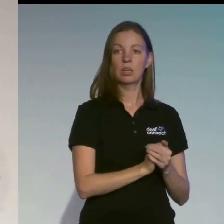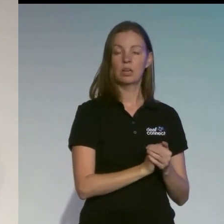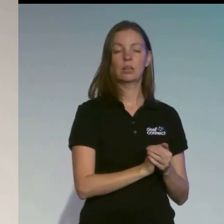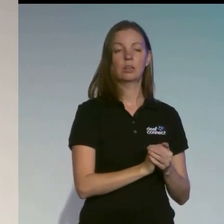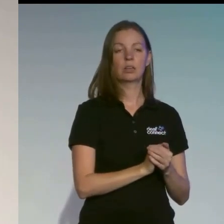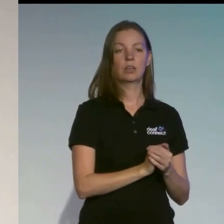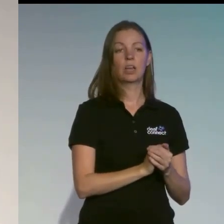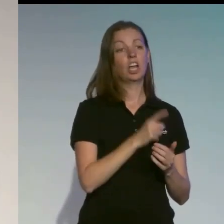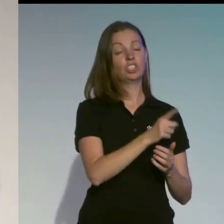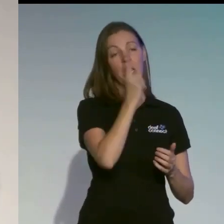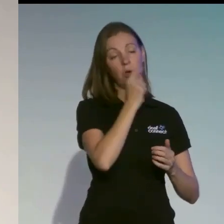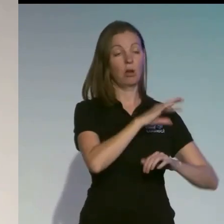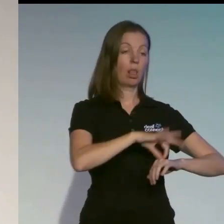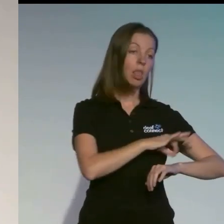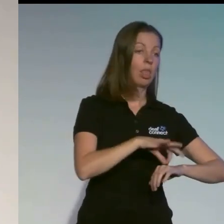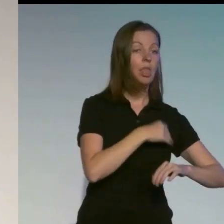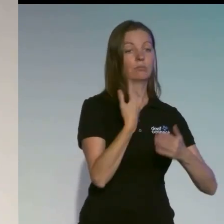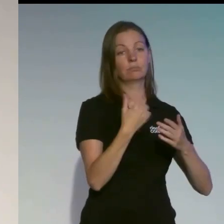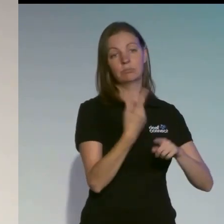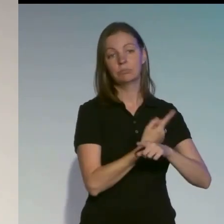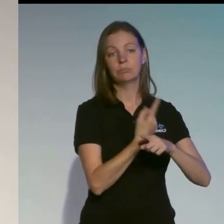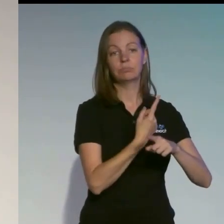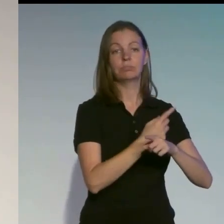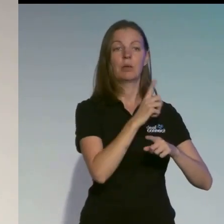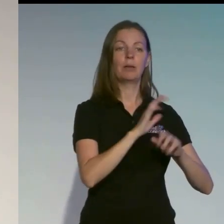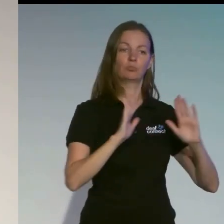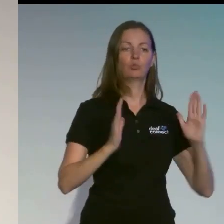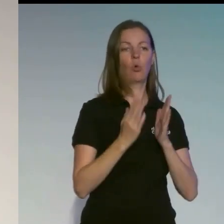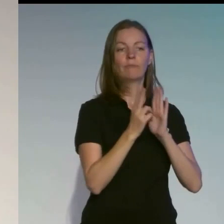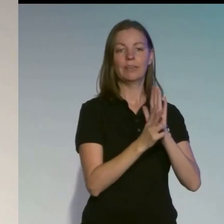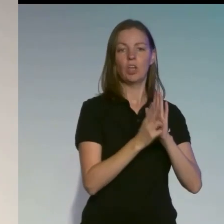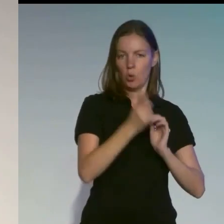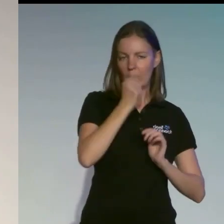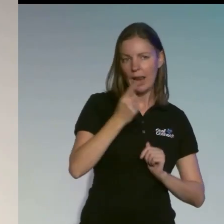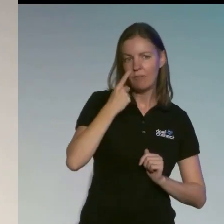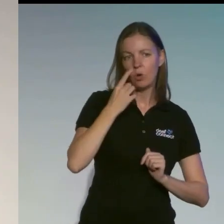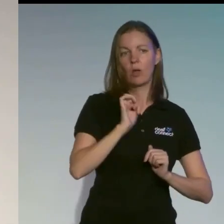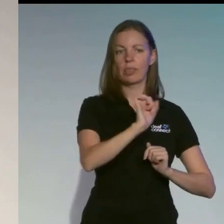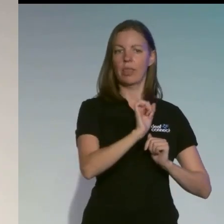she can actually say in this video. So do please go to the Outright International website